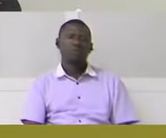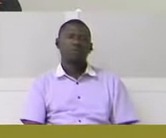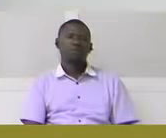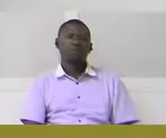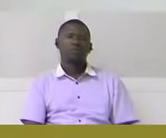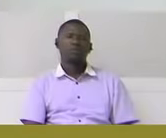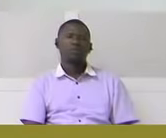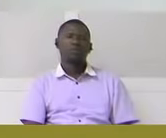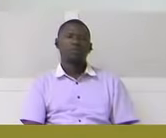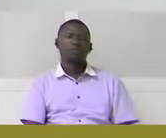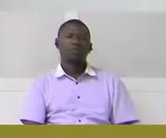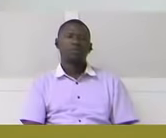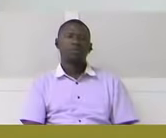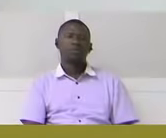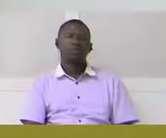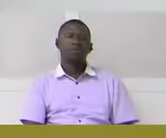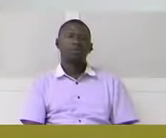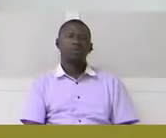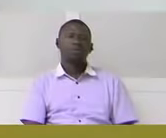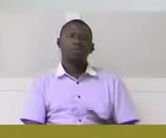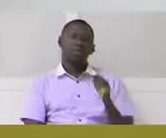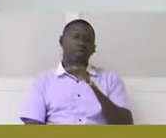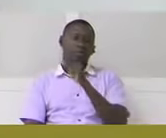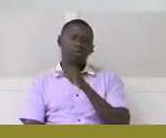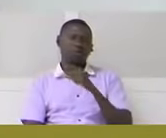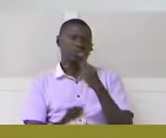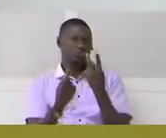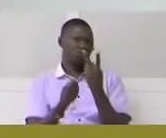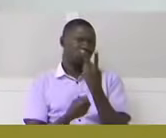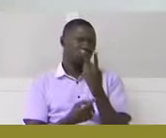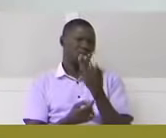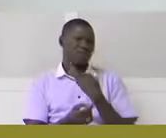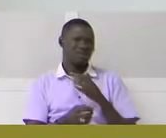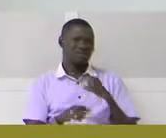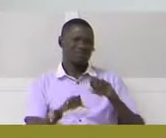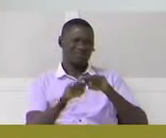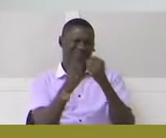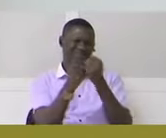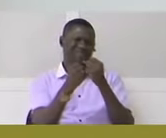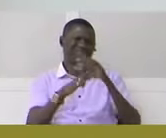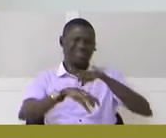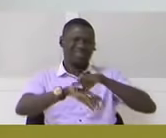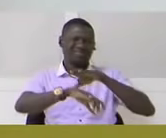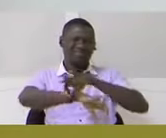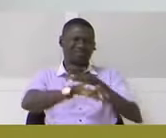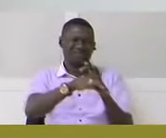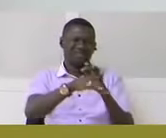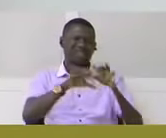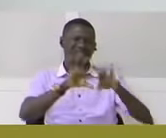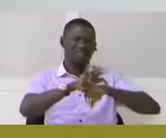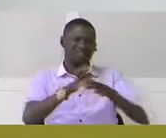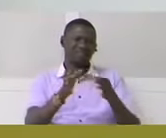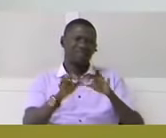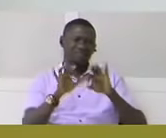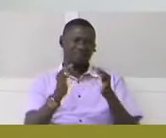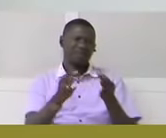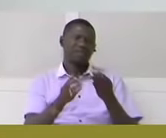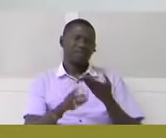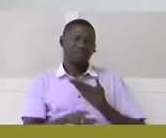Actually, the other two got fractures, I think. Nji kita ko mo fura kotang lumeni dunda wale bar mo